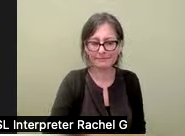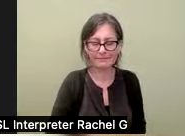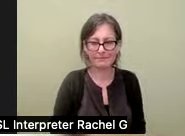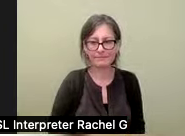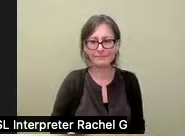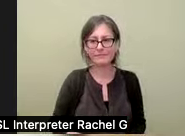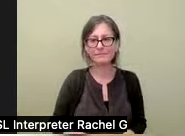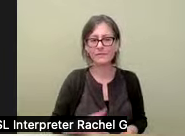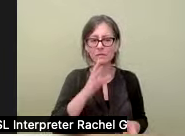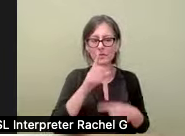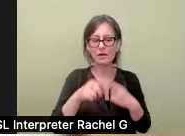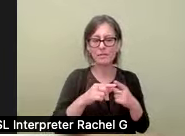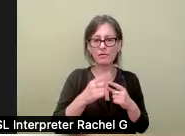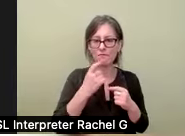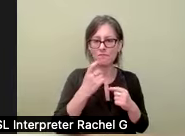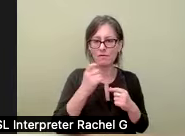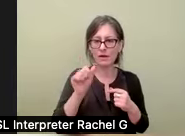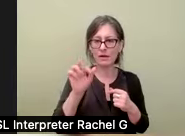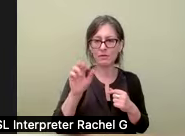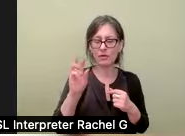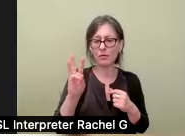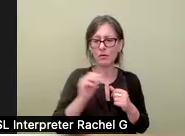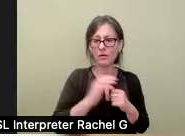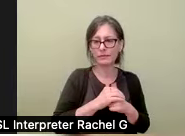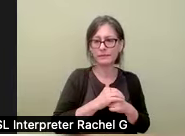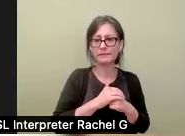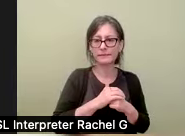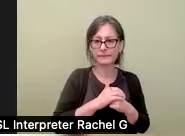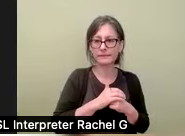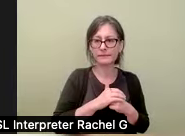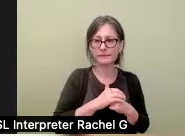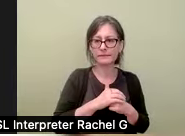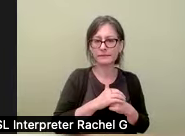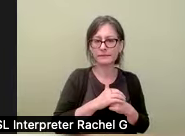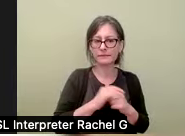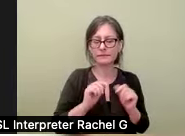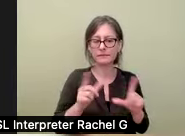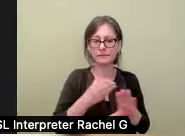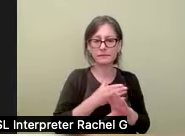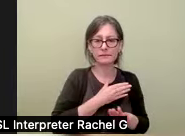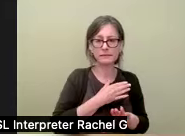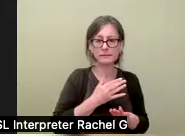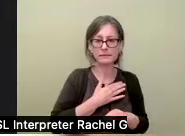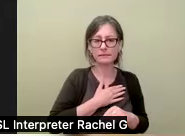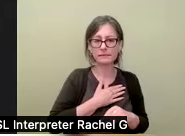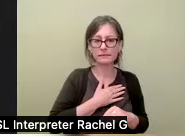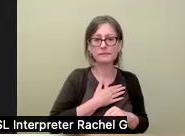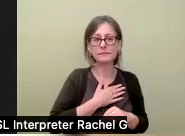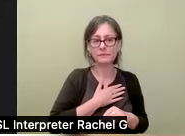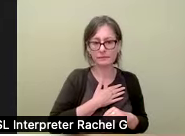about was the red arrow. Oh, I'm sorry. Slide previous, please.